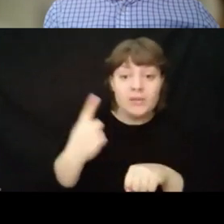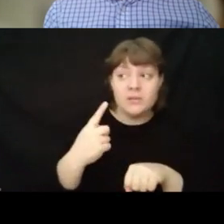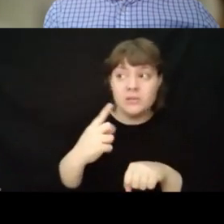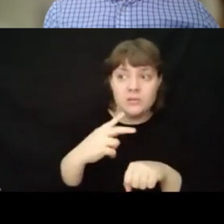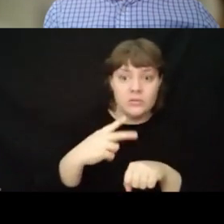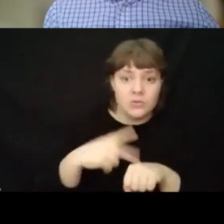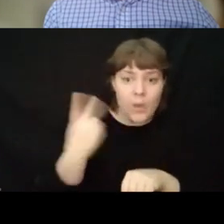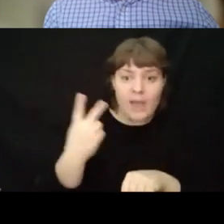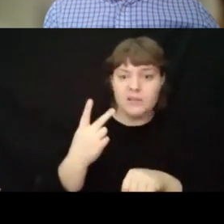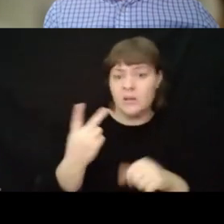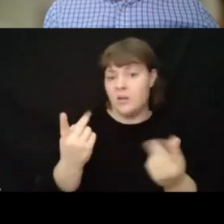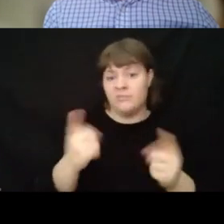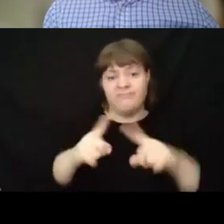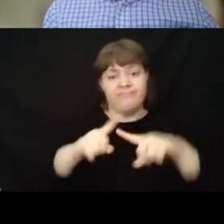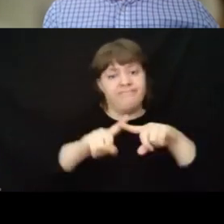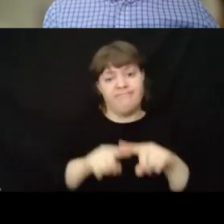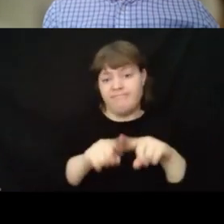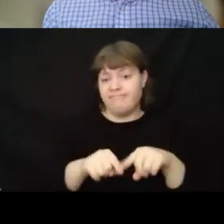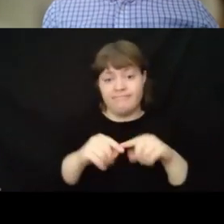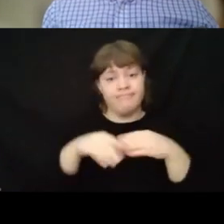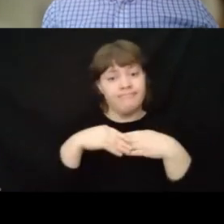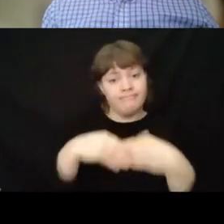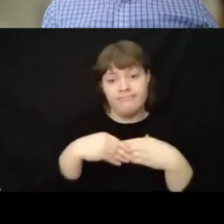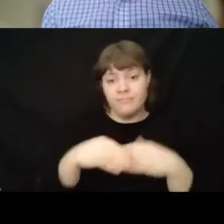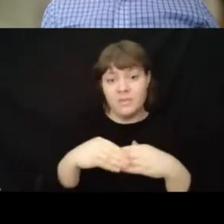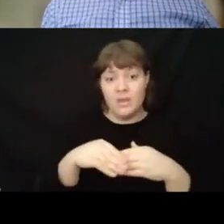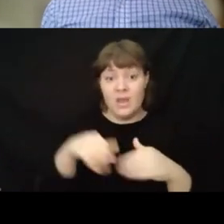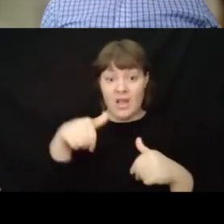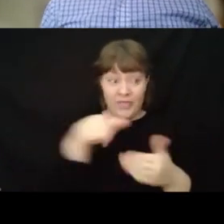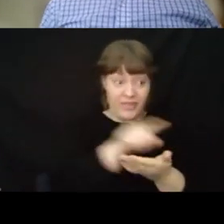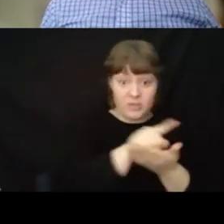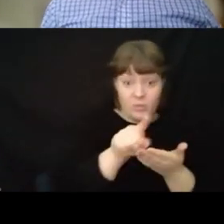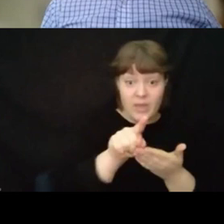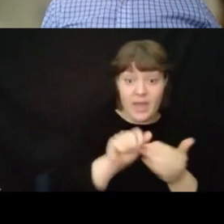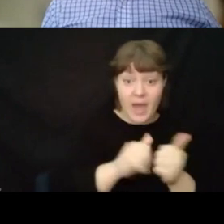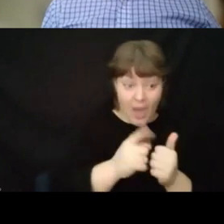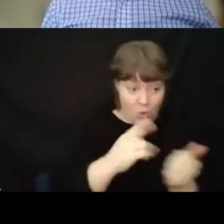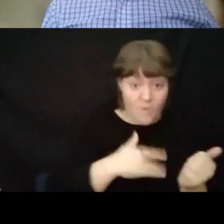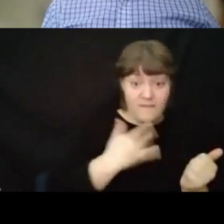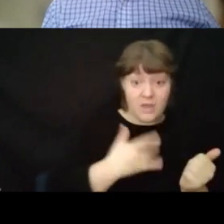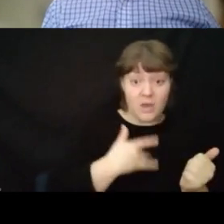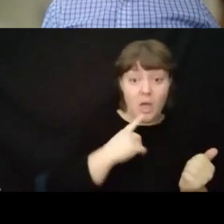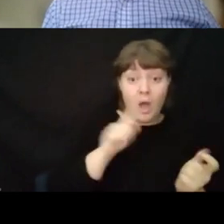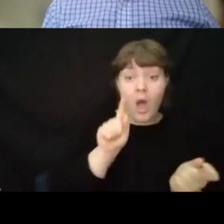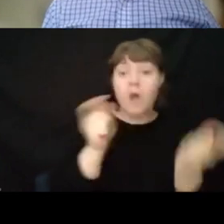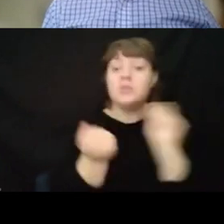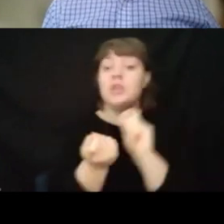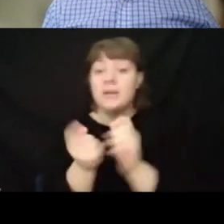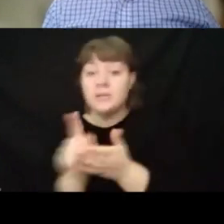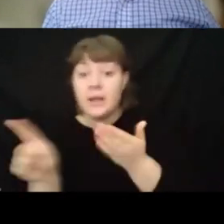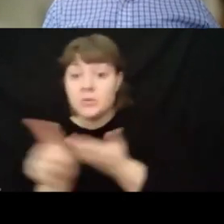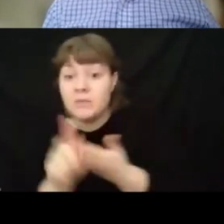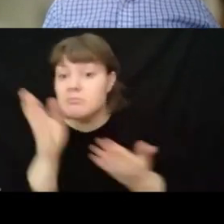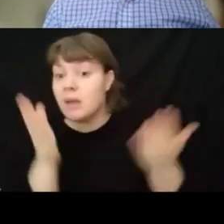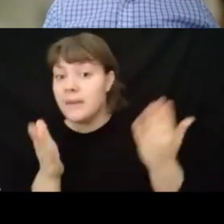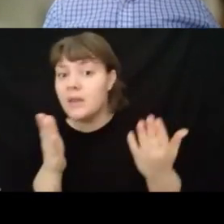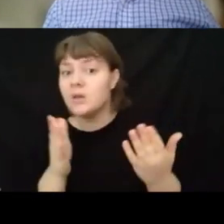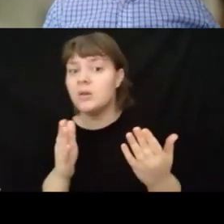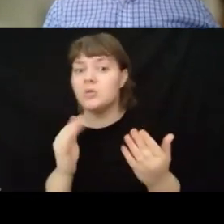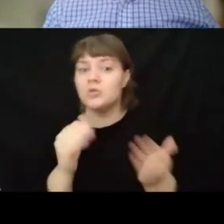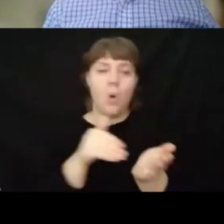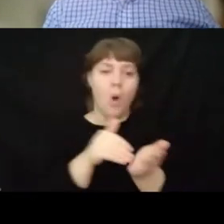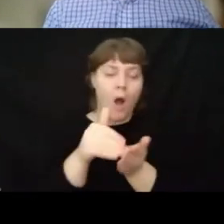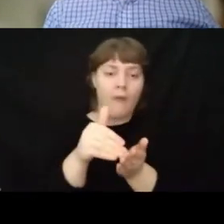really fluid because how you feel this week may be different next week. And so all of our touch points, we